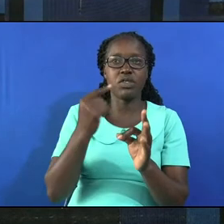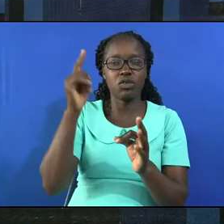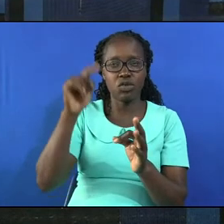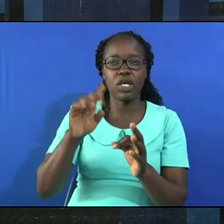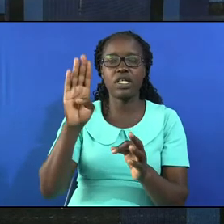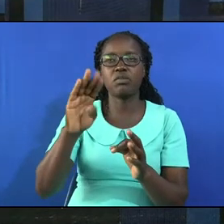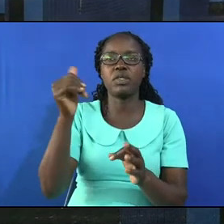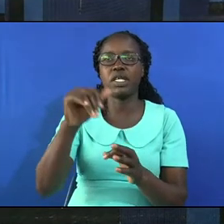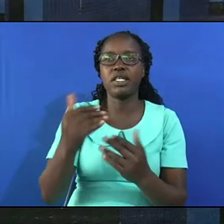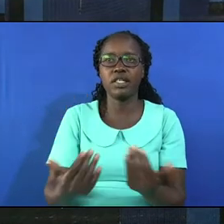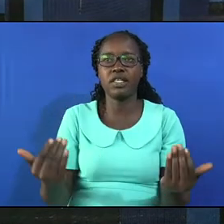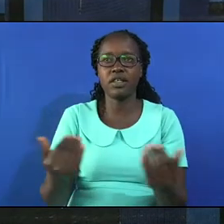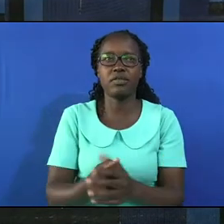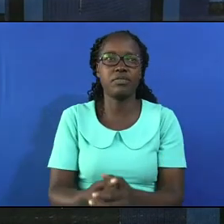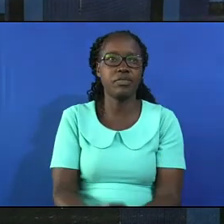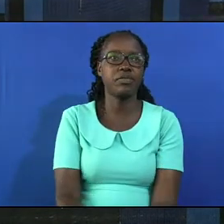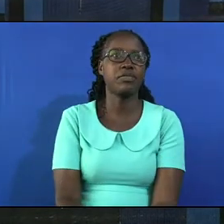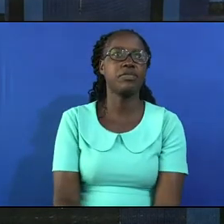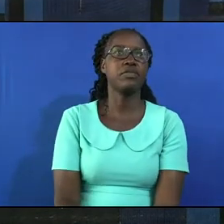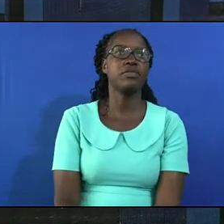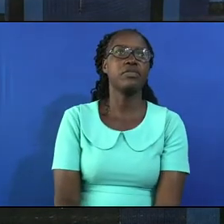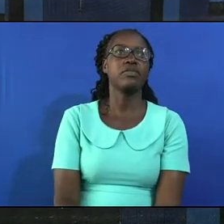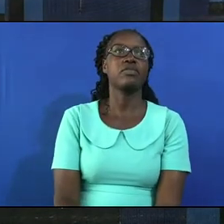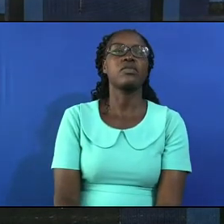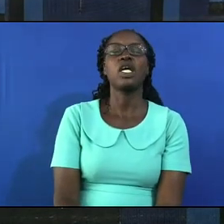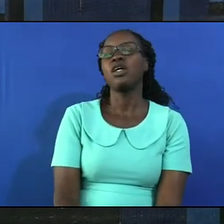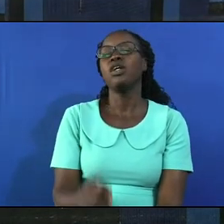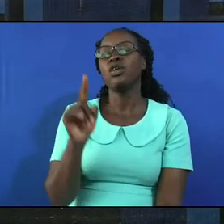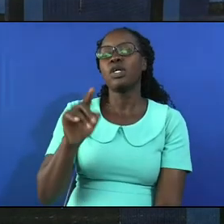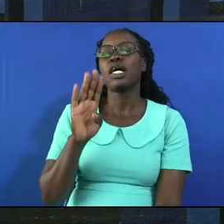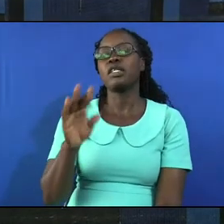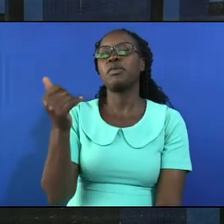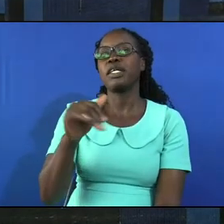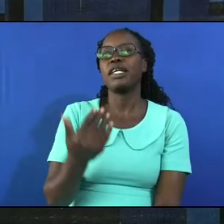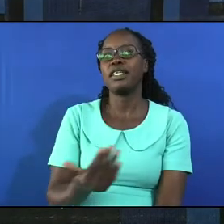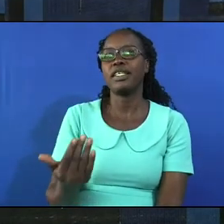single, I can't hear you. If you can't be single,